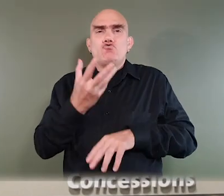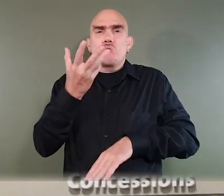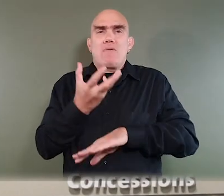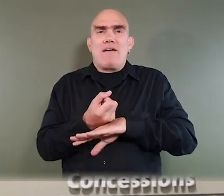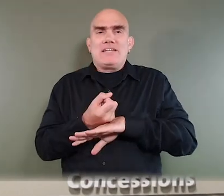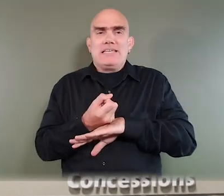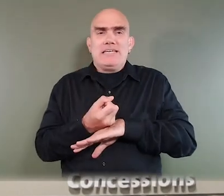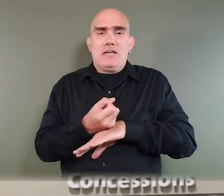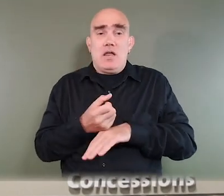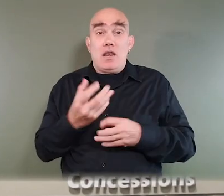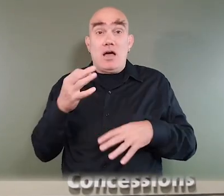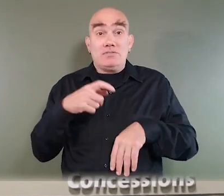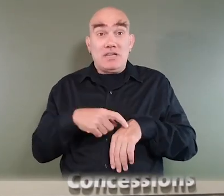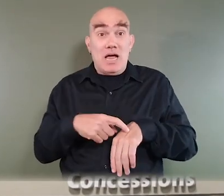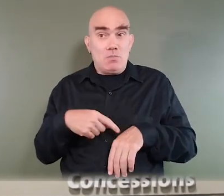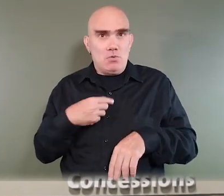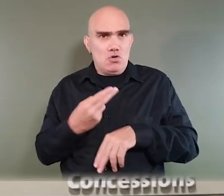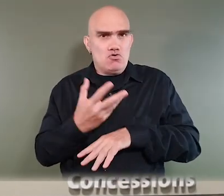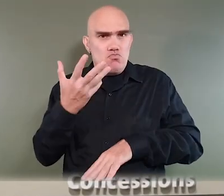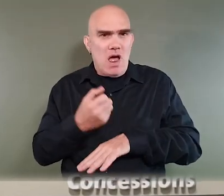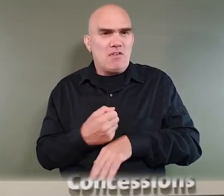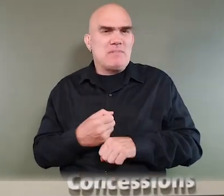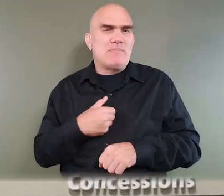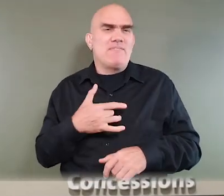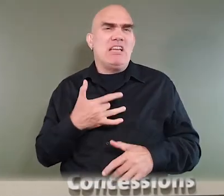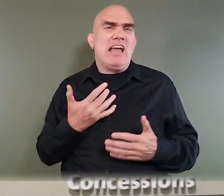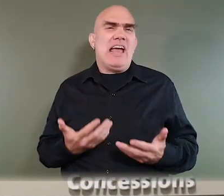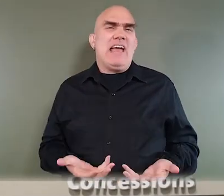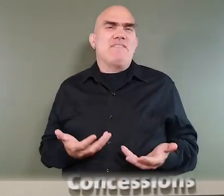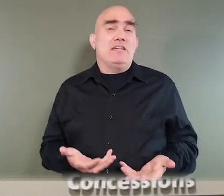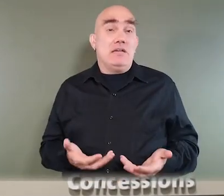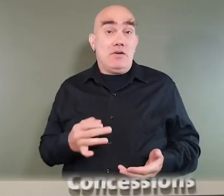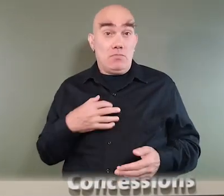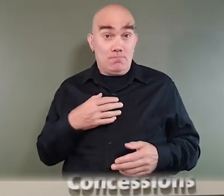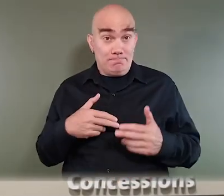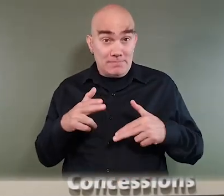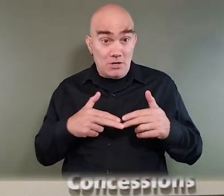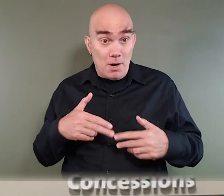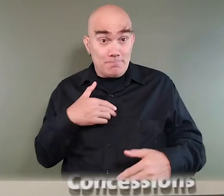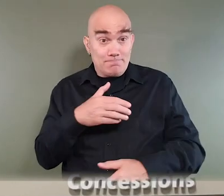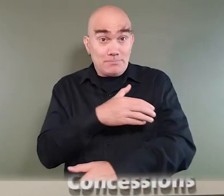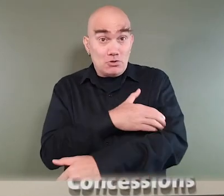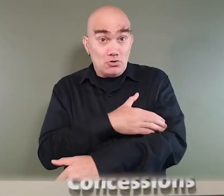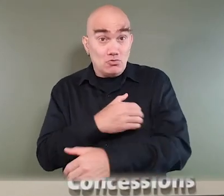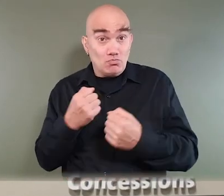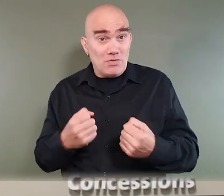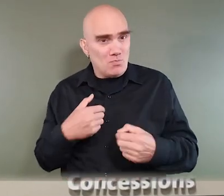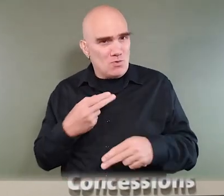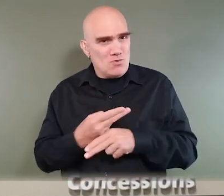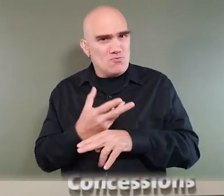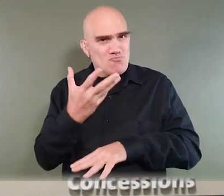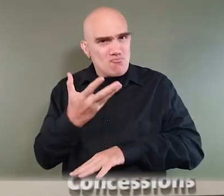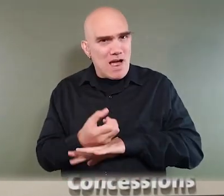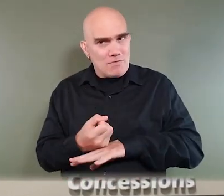It's making me feel heavy. If we build our muscular strength, we're using gravity, turning it into our